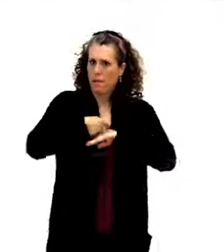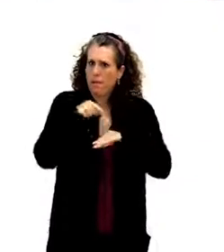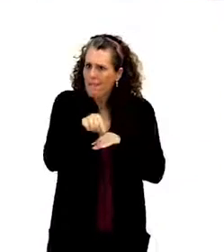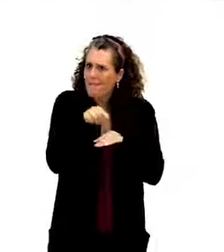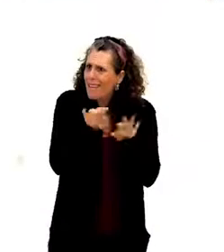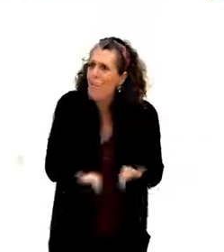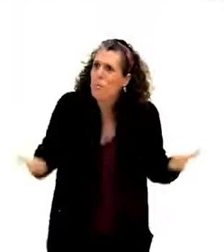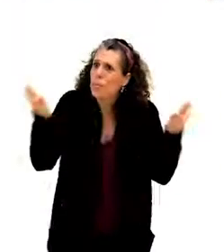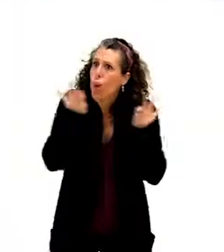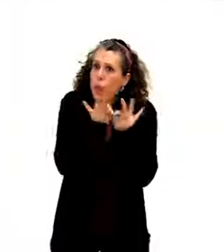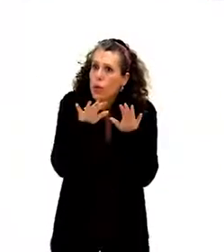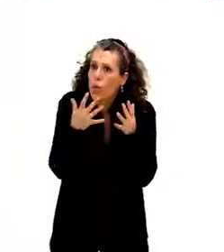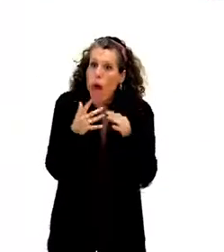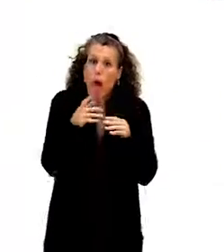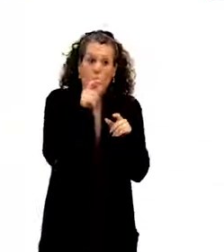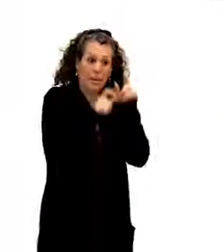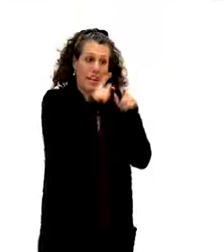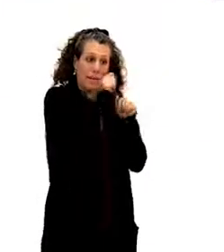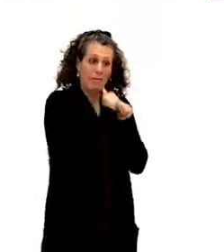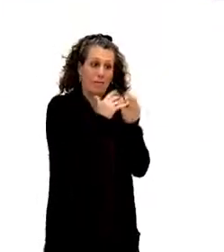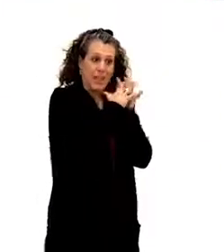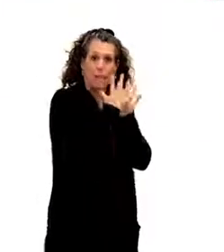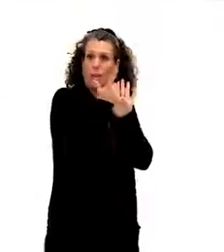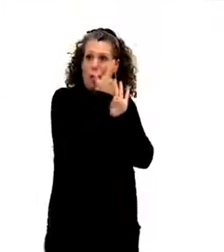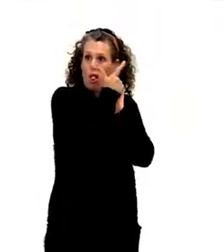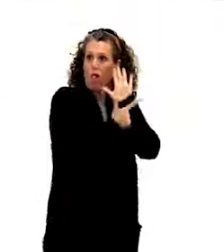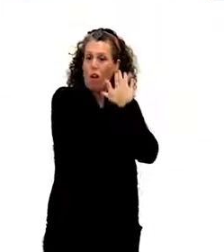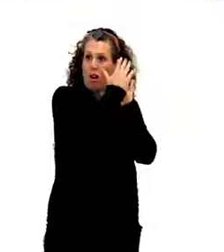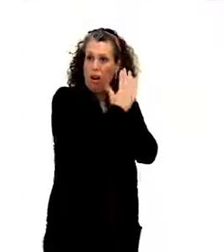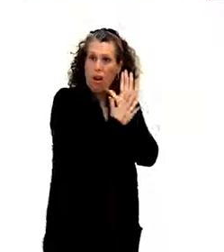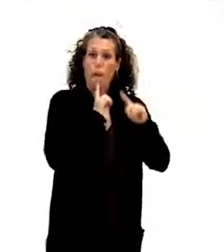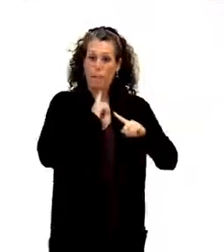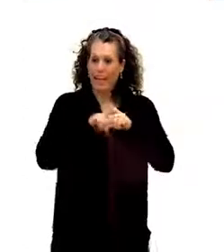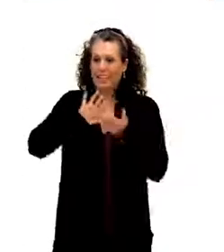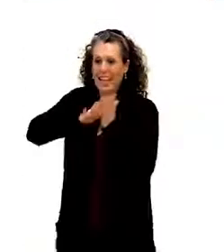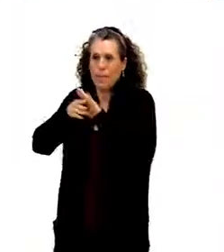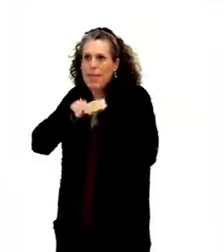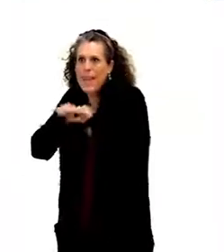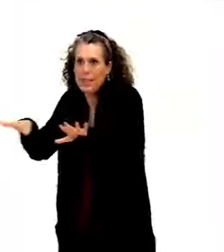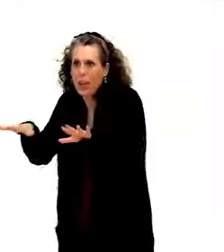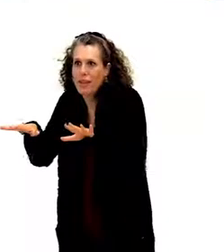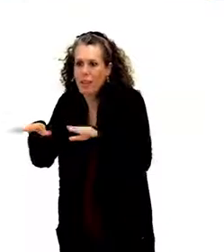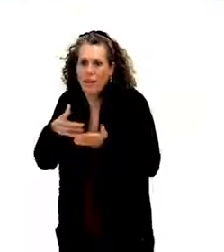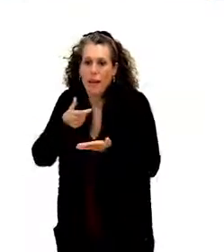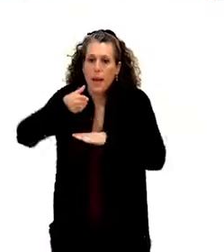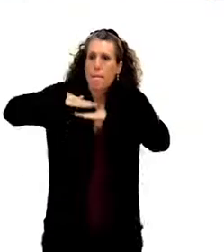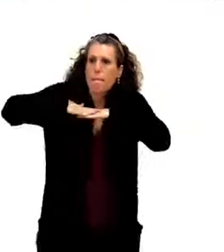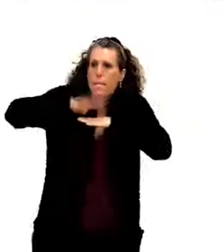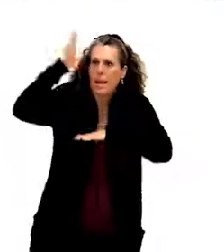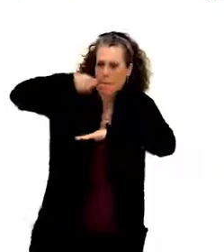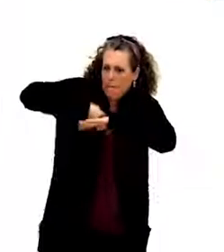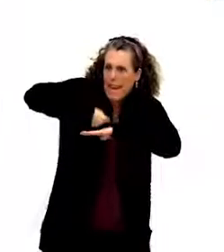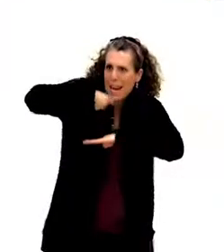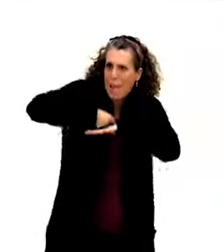a lawmaking point of view and also from the implementation point of view. A minimum standard is also